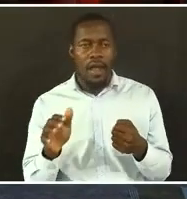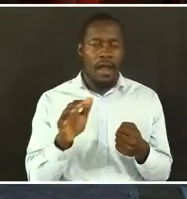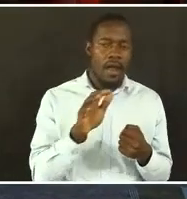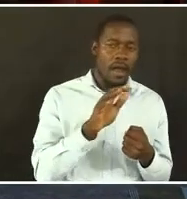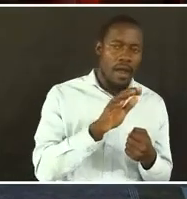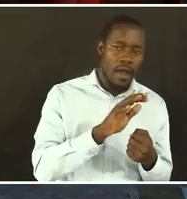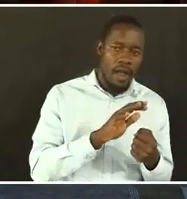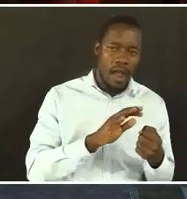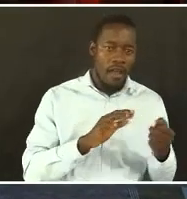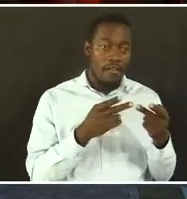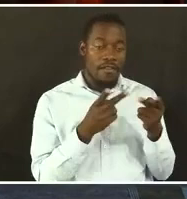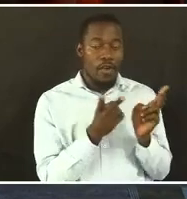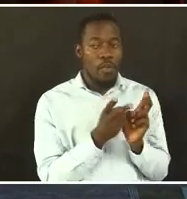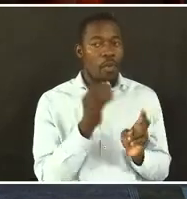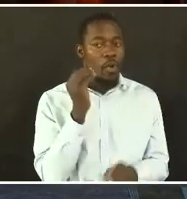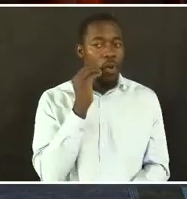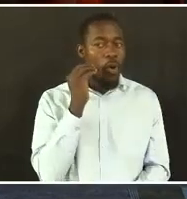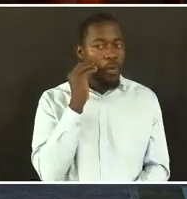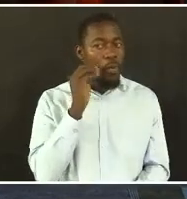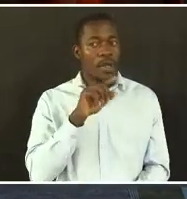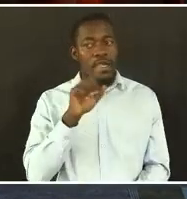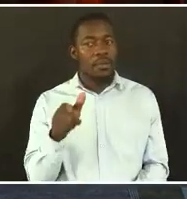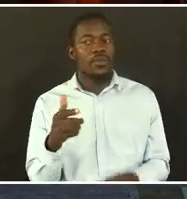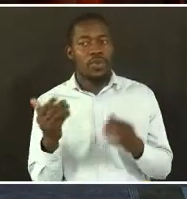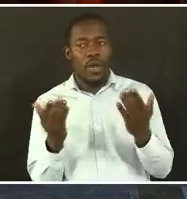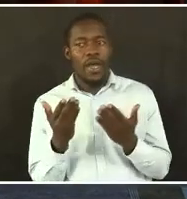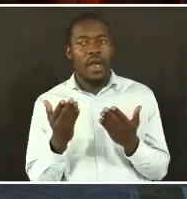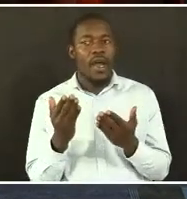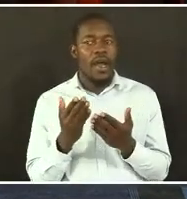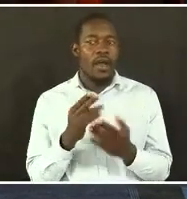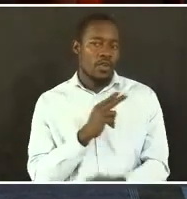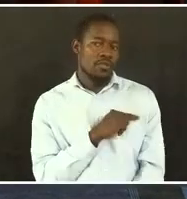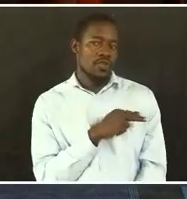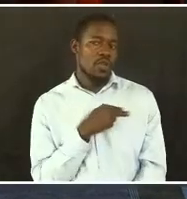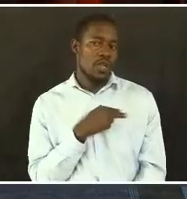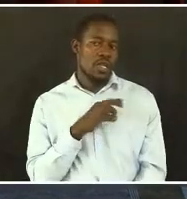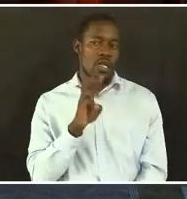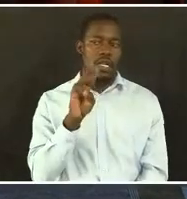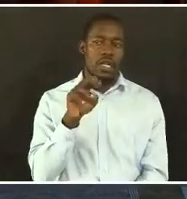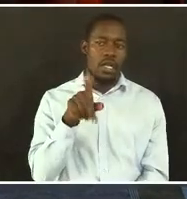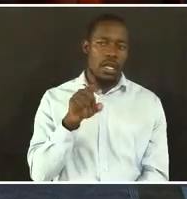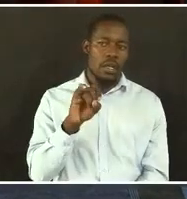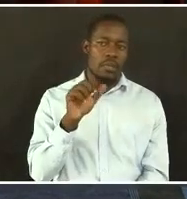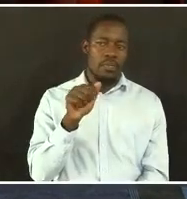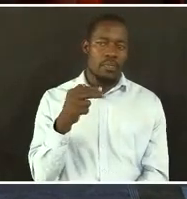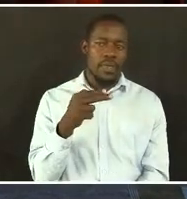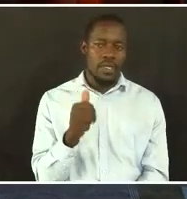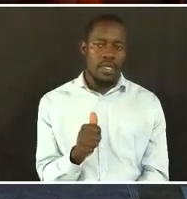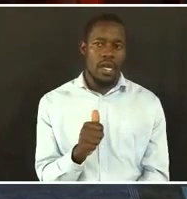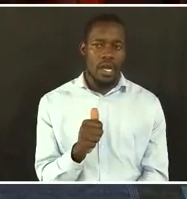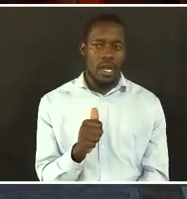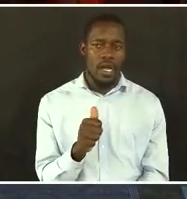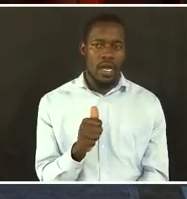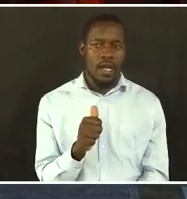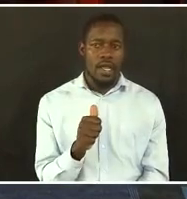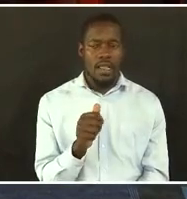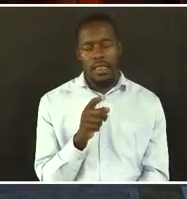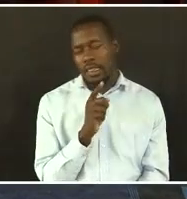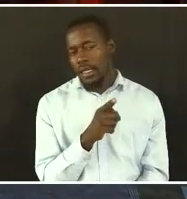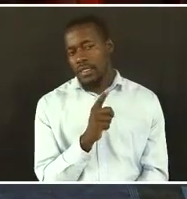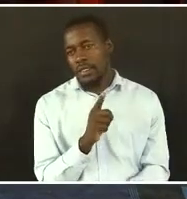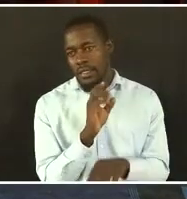place and came up to Mpisha, where I was with my kid. And this church member, the son had fried some